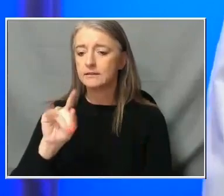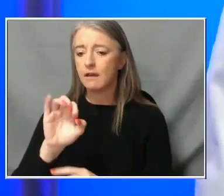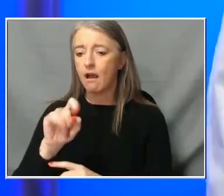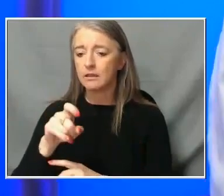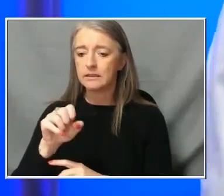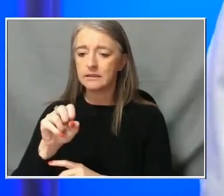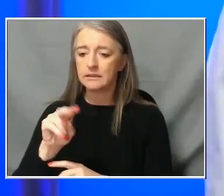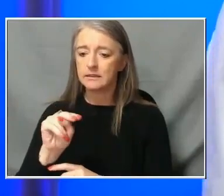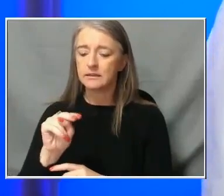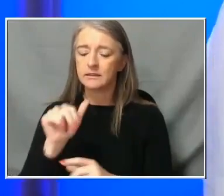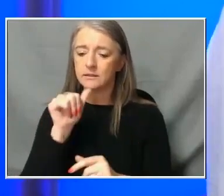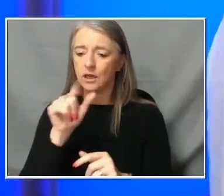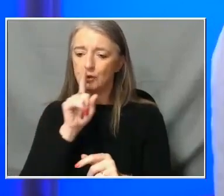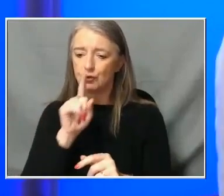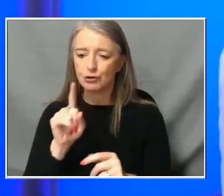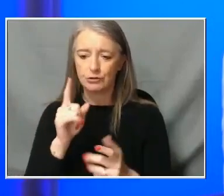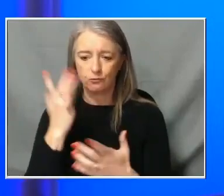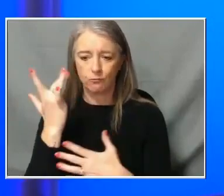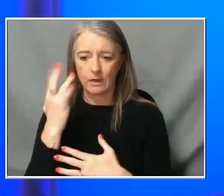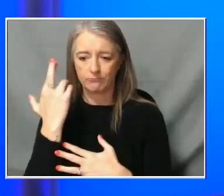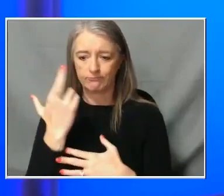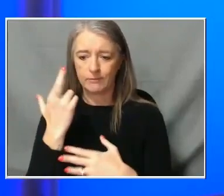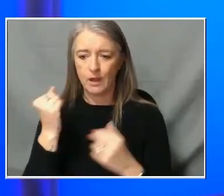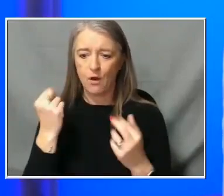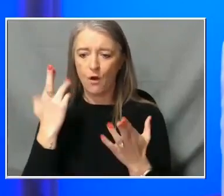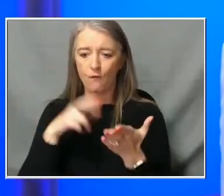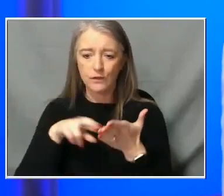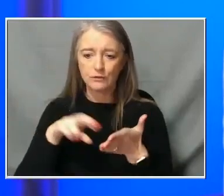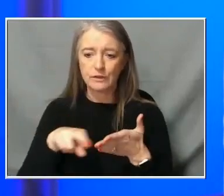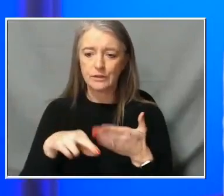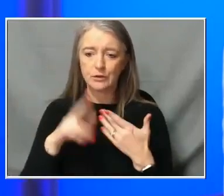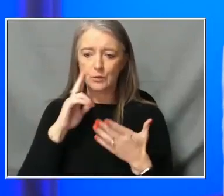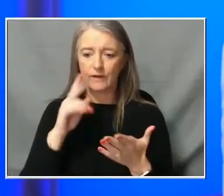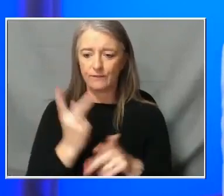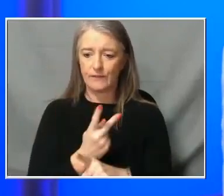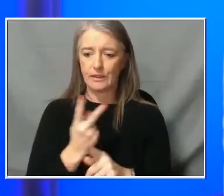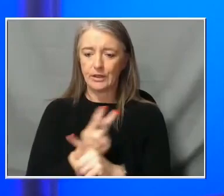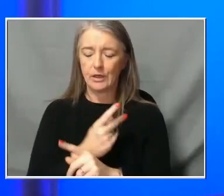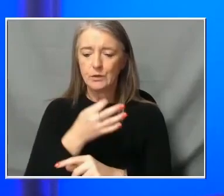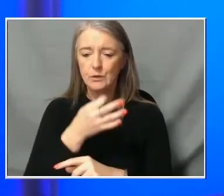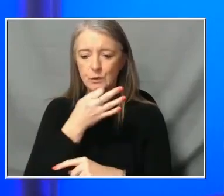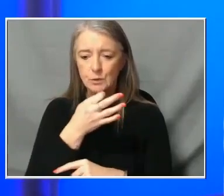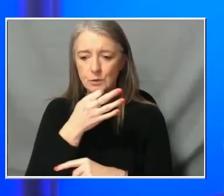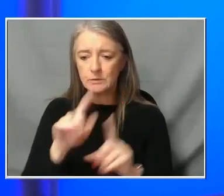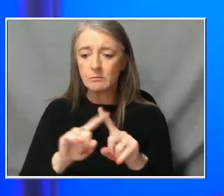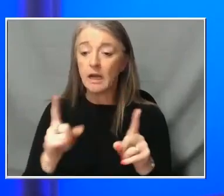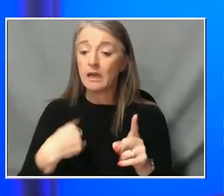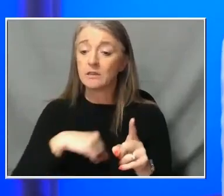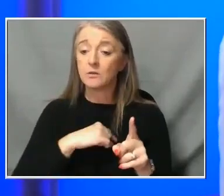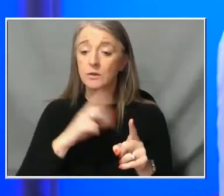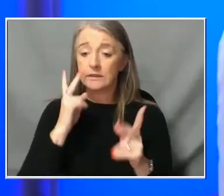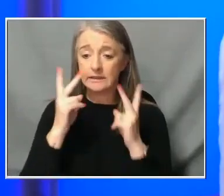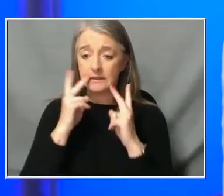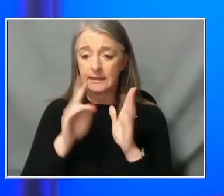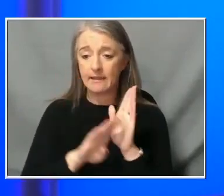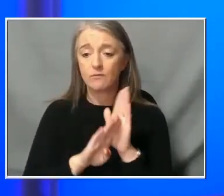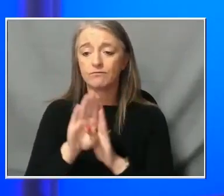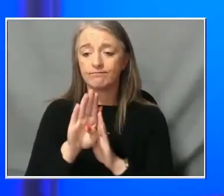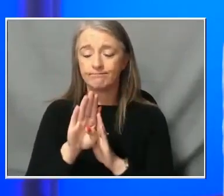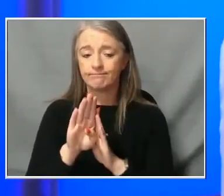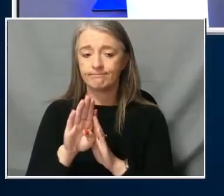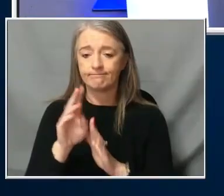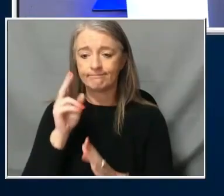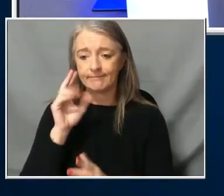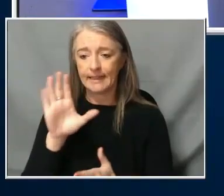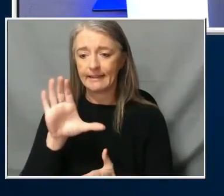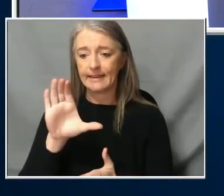we're not sure what it is. Hopefully research will bore that out for us soon, but we do see that rise, and we're seeing it at the Cancer Center.